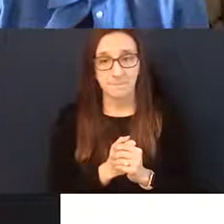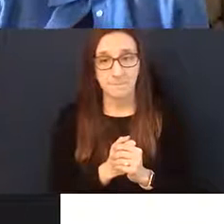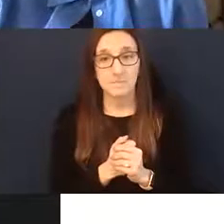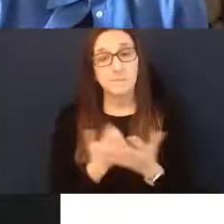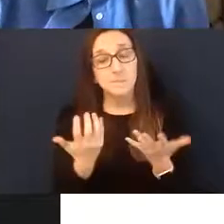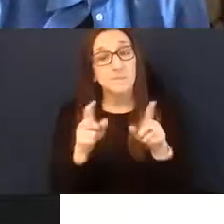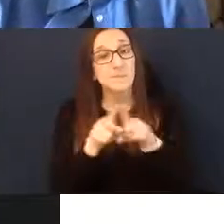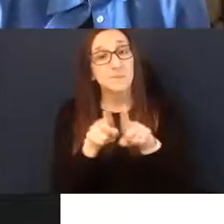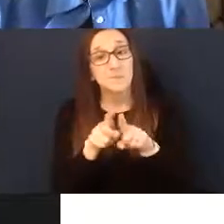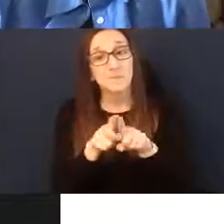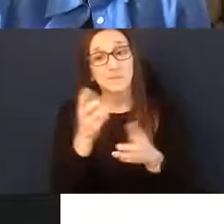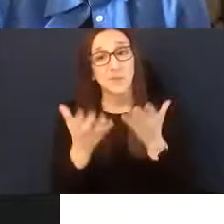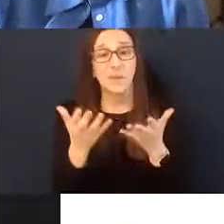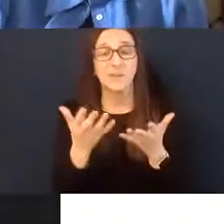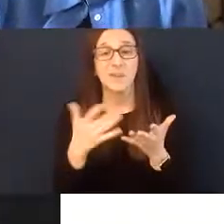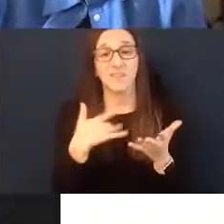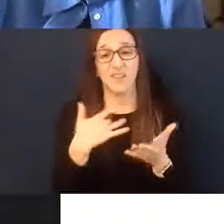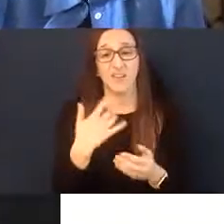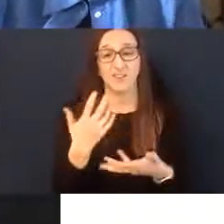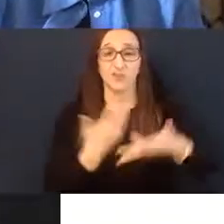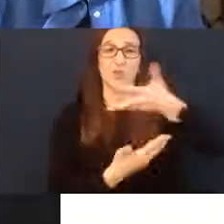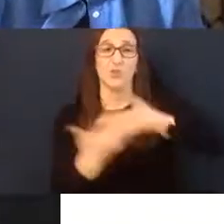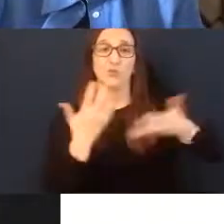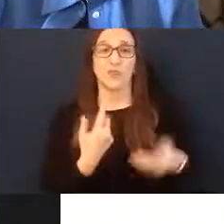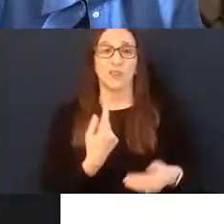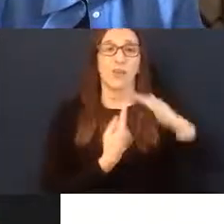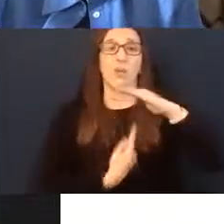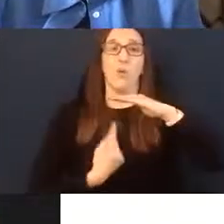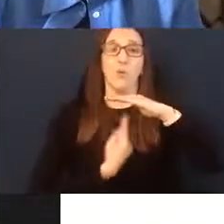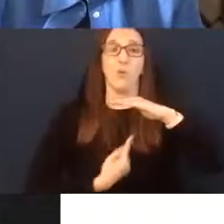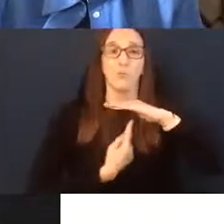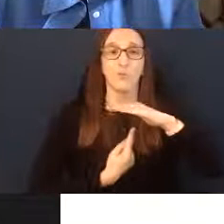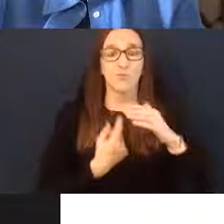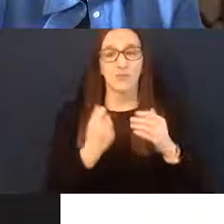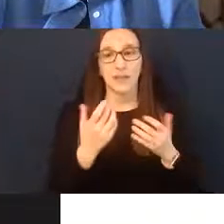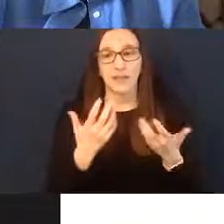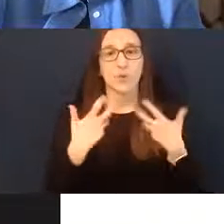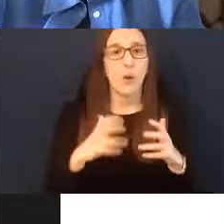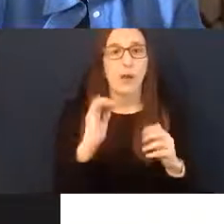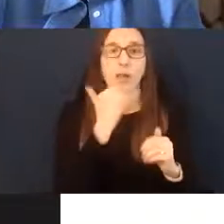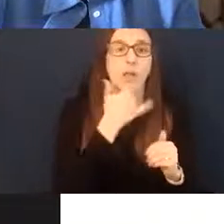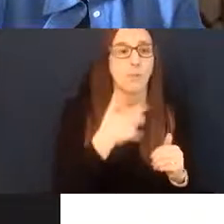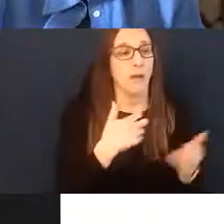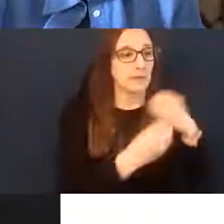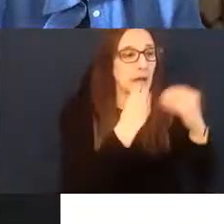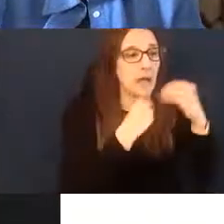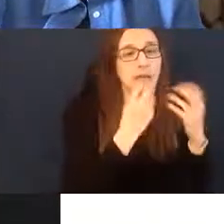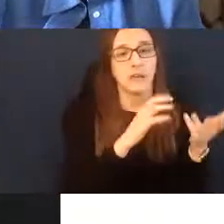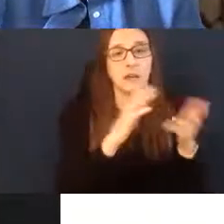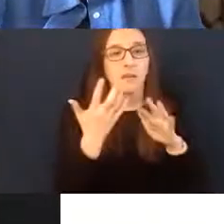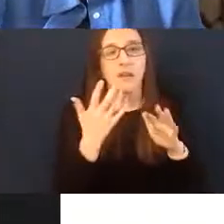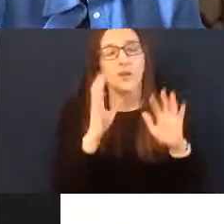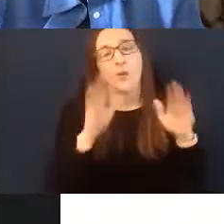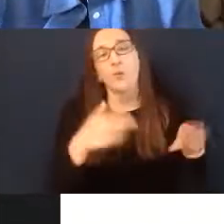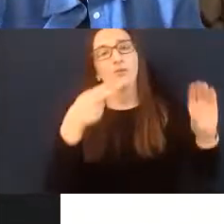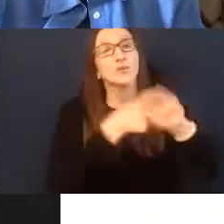yourself skipping out on social events to maintain your diet, or you might feel stress connected to food. You might not want to go